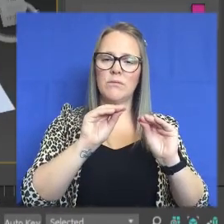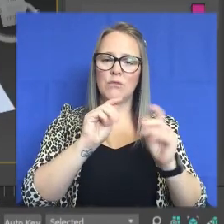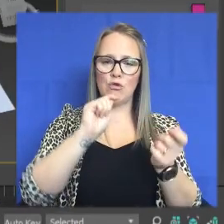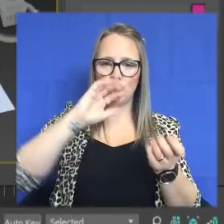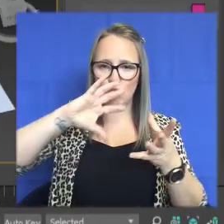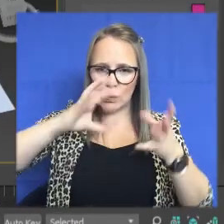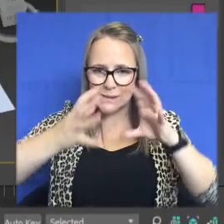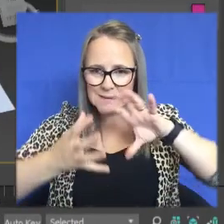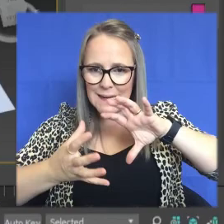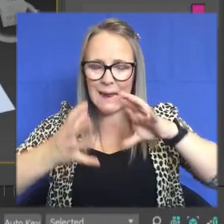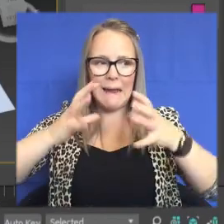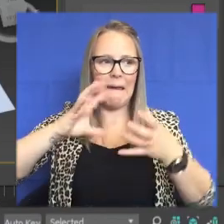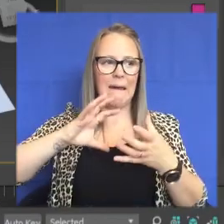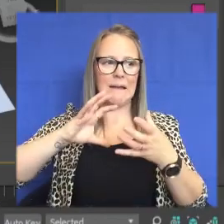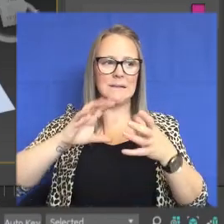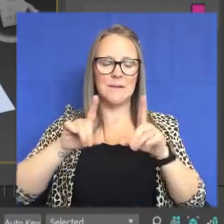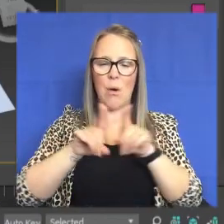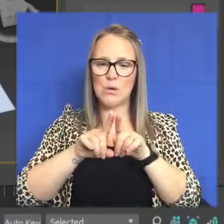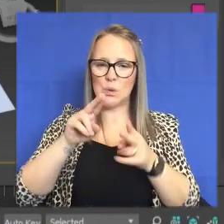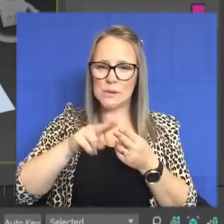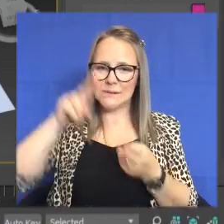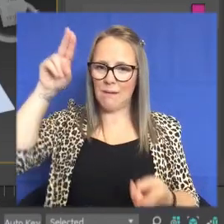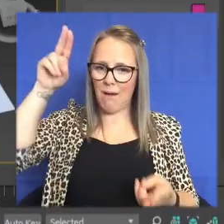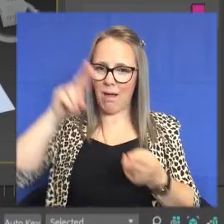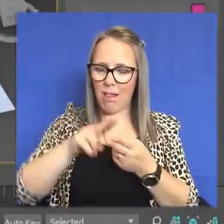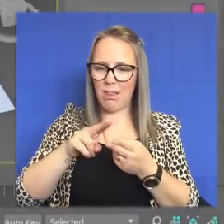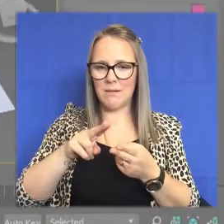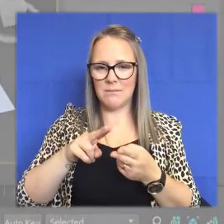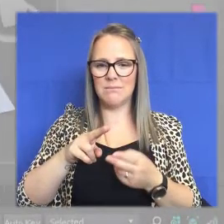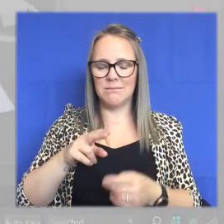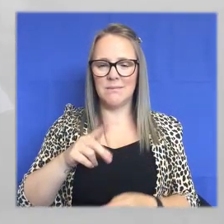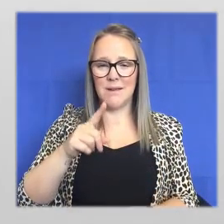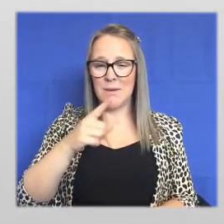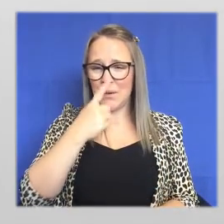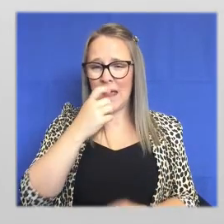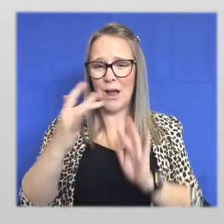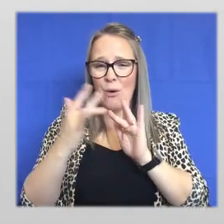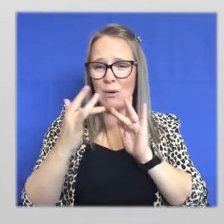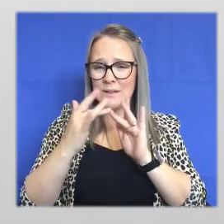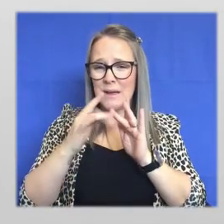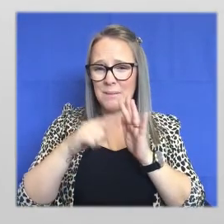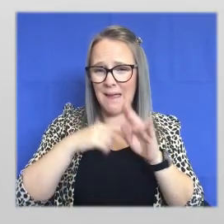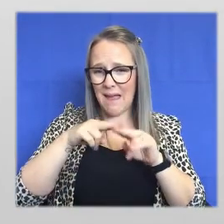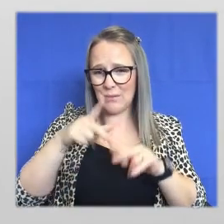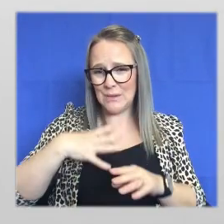or problems, feel free to ask me. I'll be in the lab and you'll have my details.